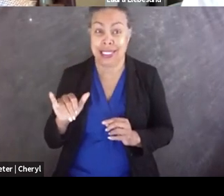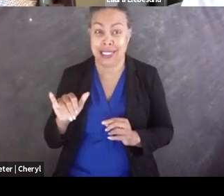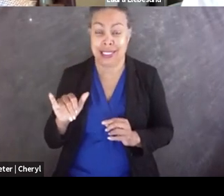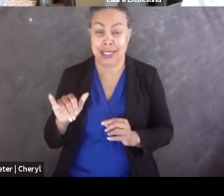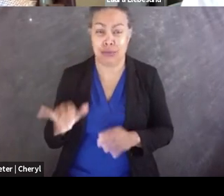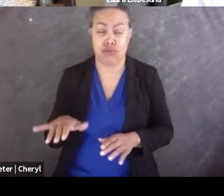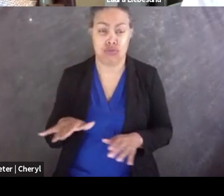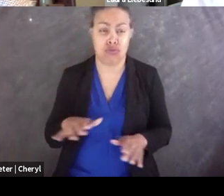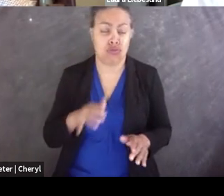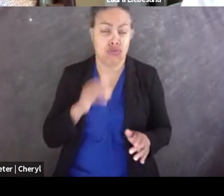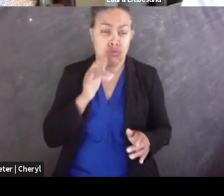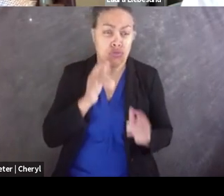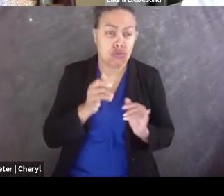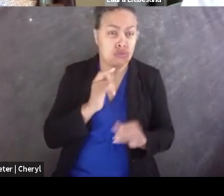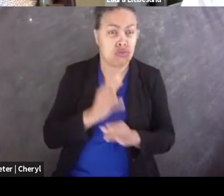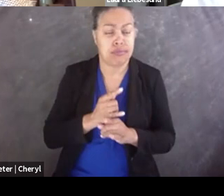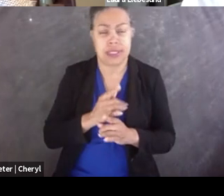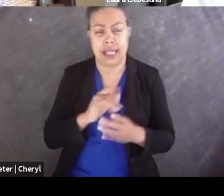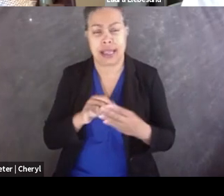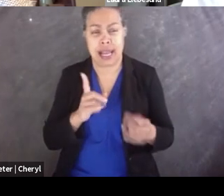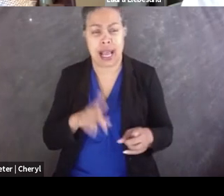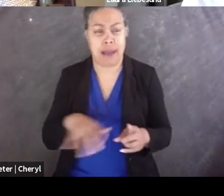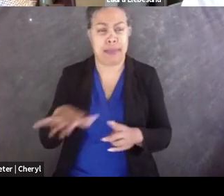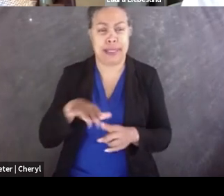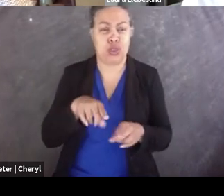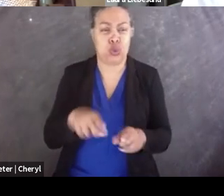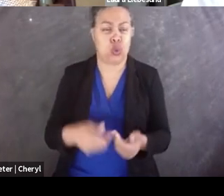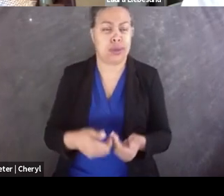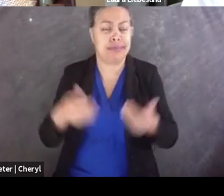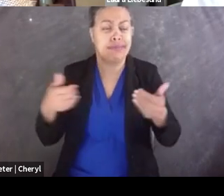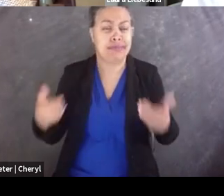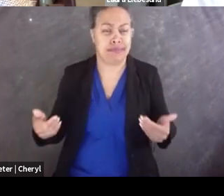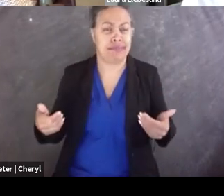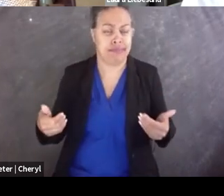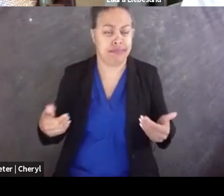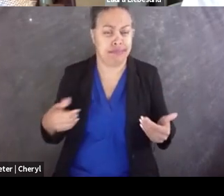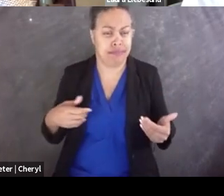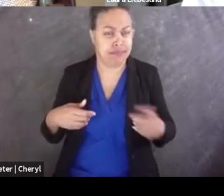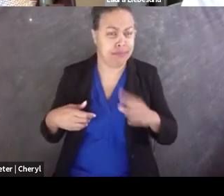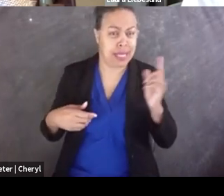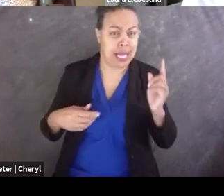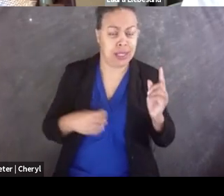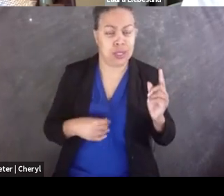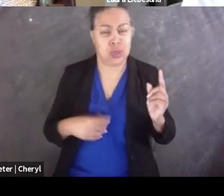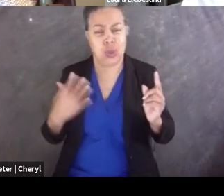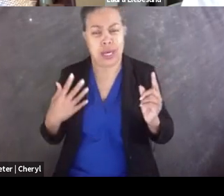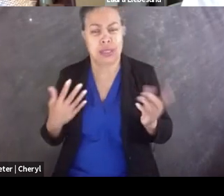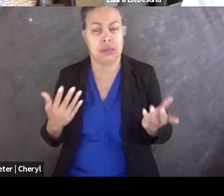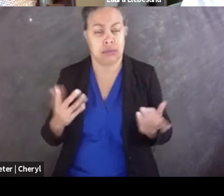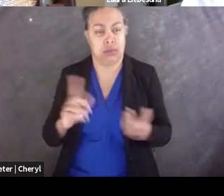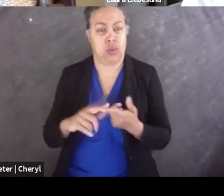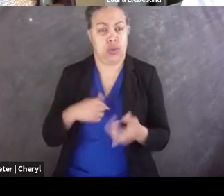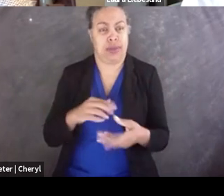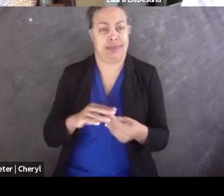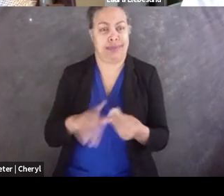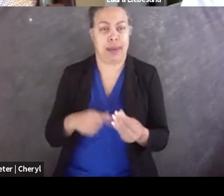that predominated in the neighborhood during segregation. When We talk about the